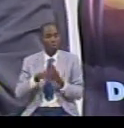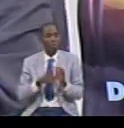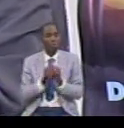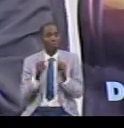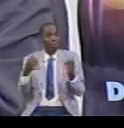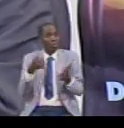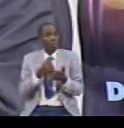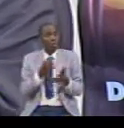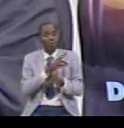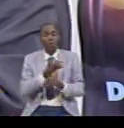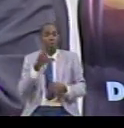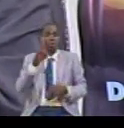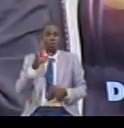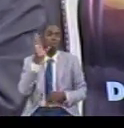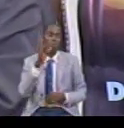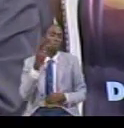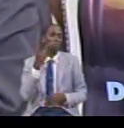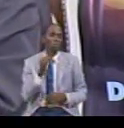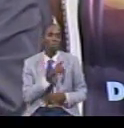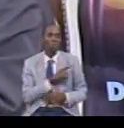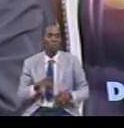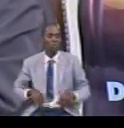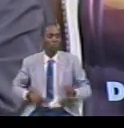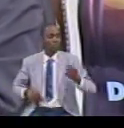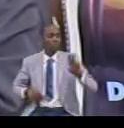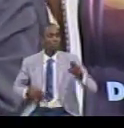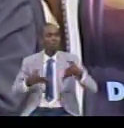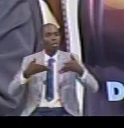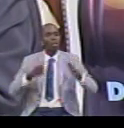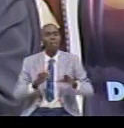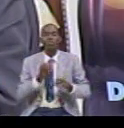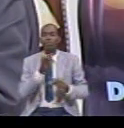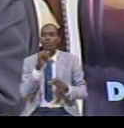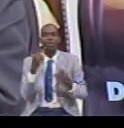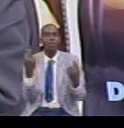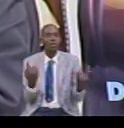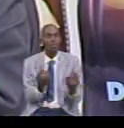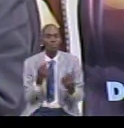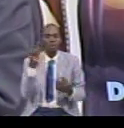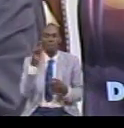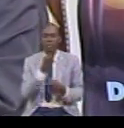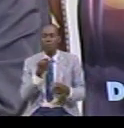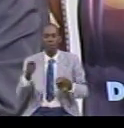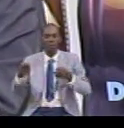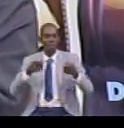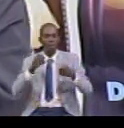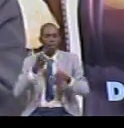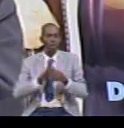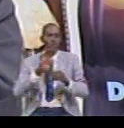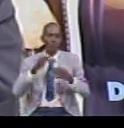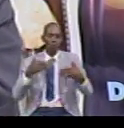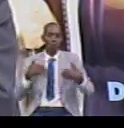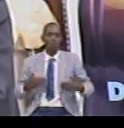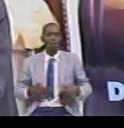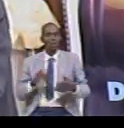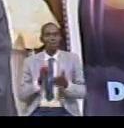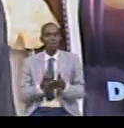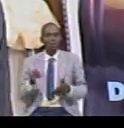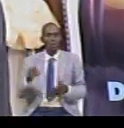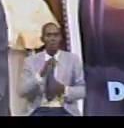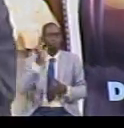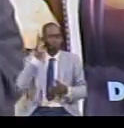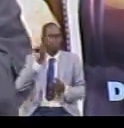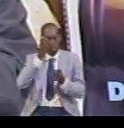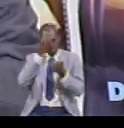12, let not sin therefore reign in your mortal body, that ye should obey it and the lusts